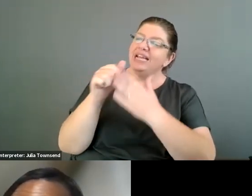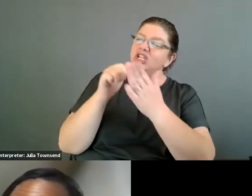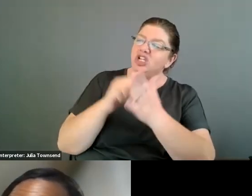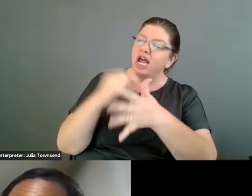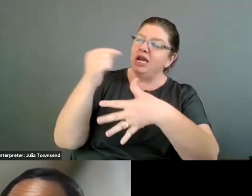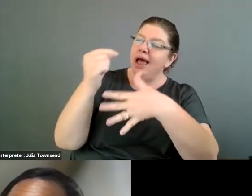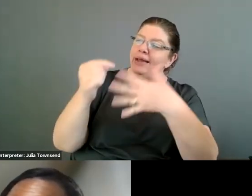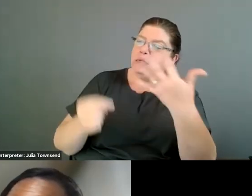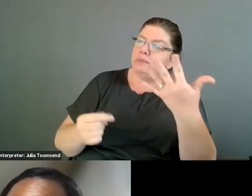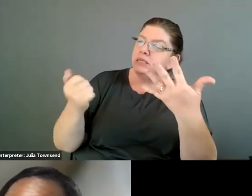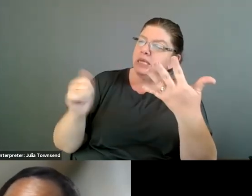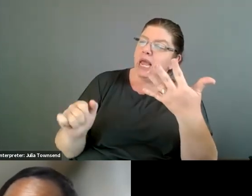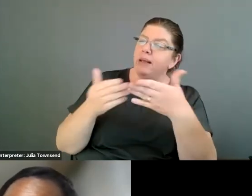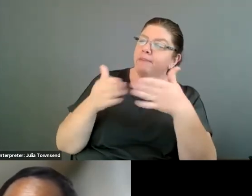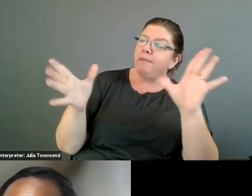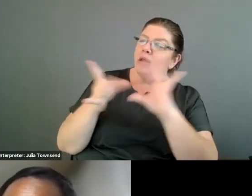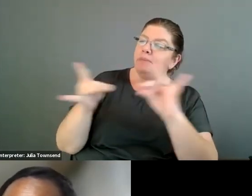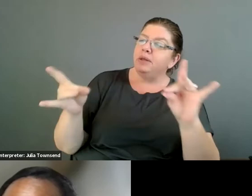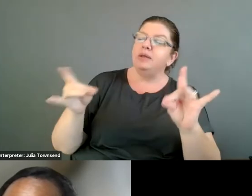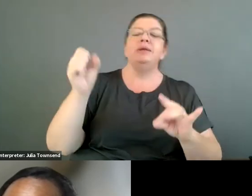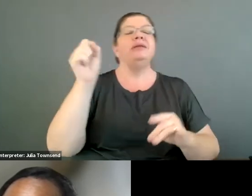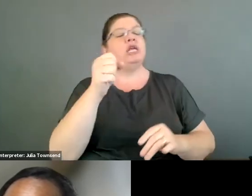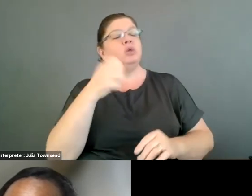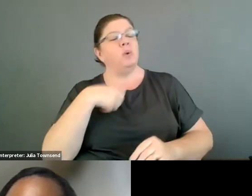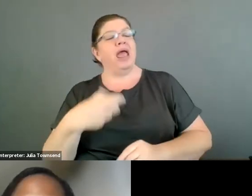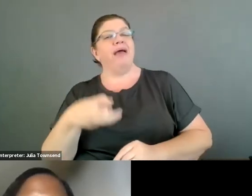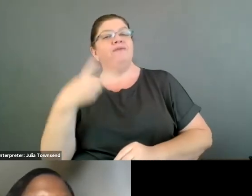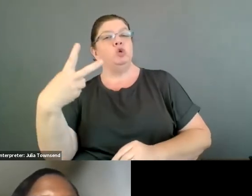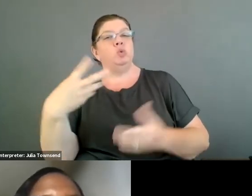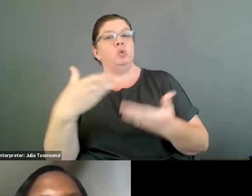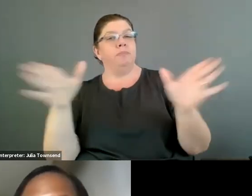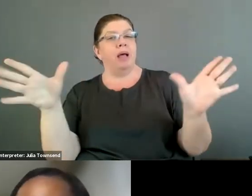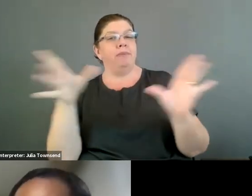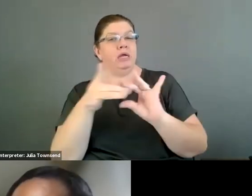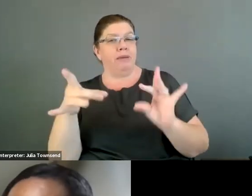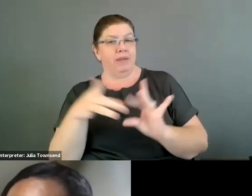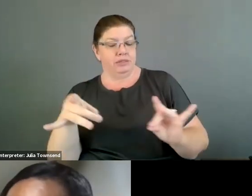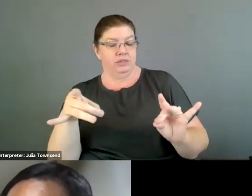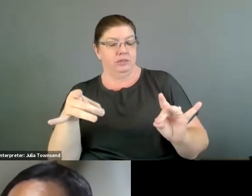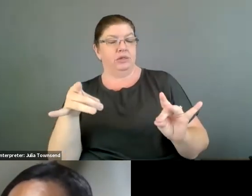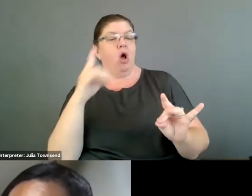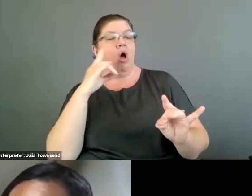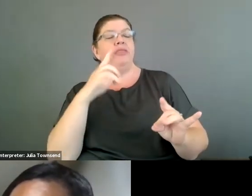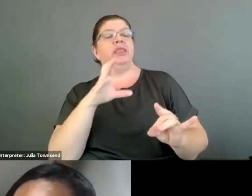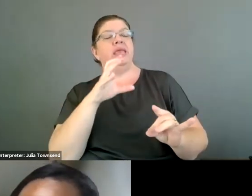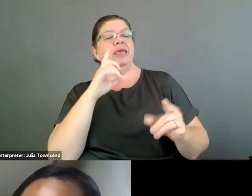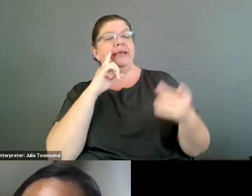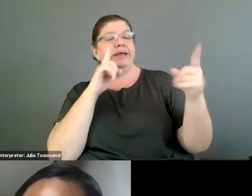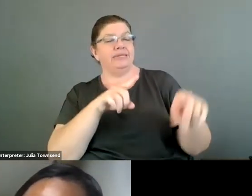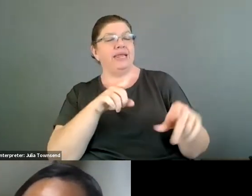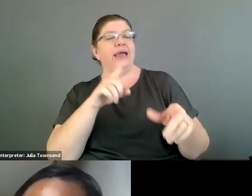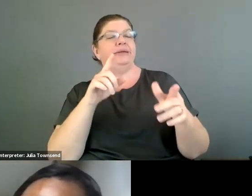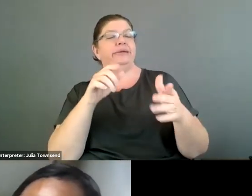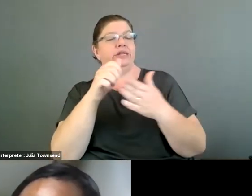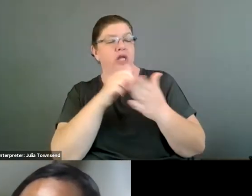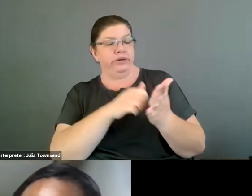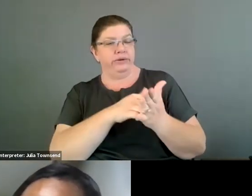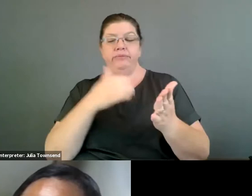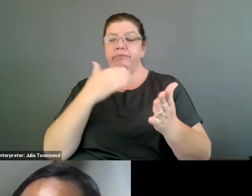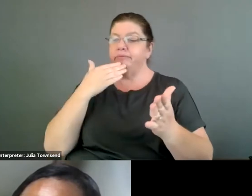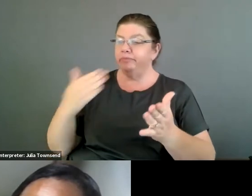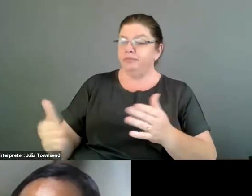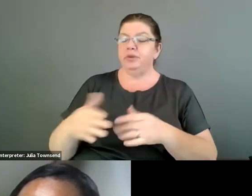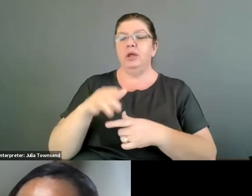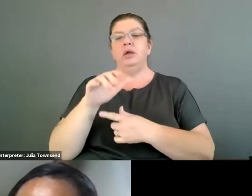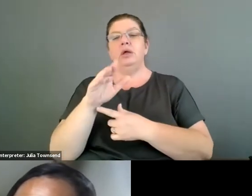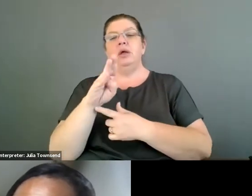items? President Ford, we have two public comment on the consent agenda. Thank you. Barbara